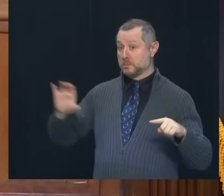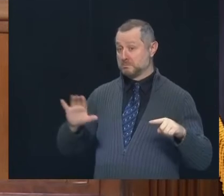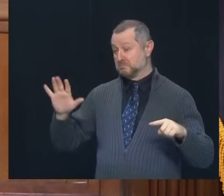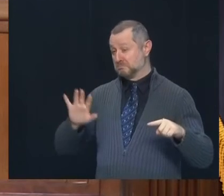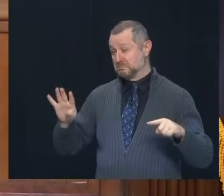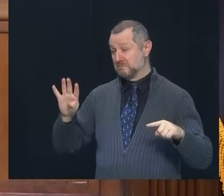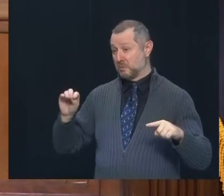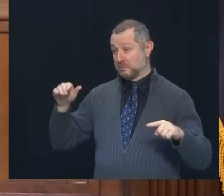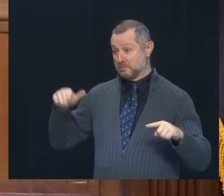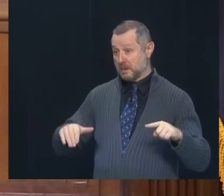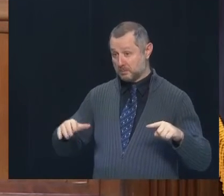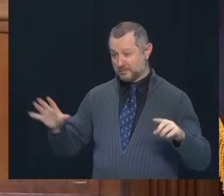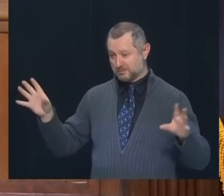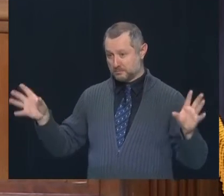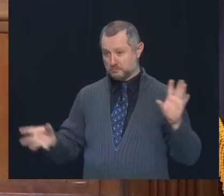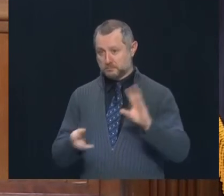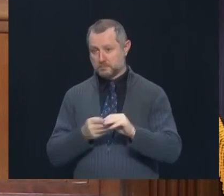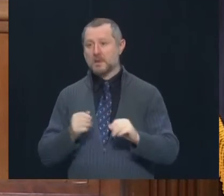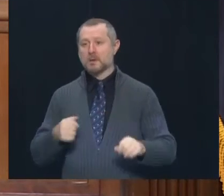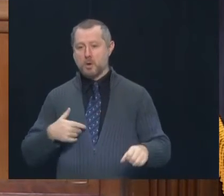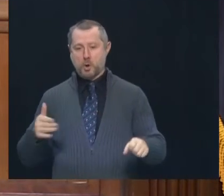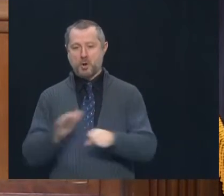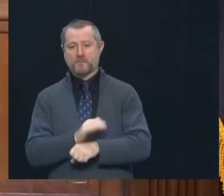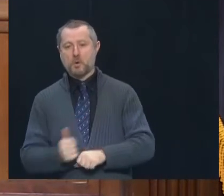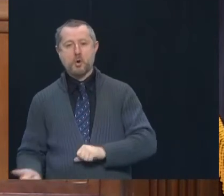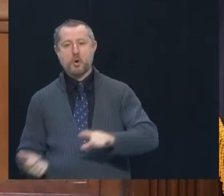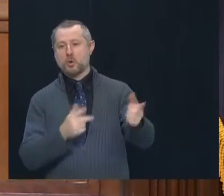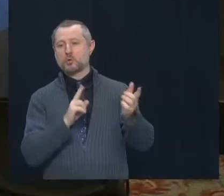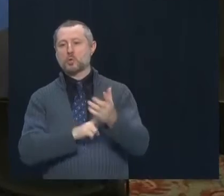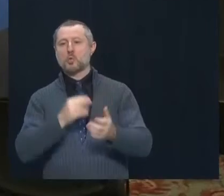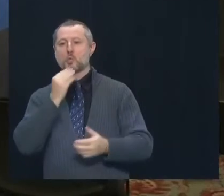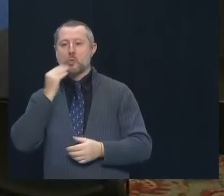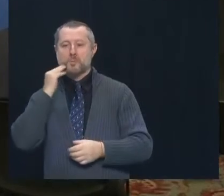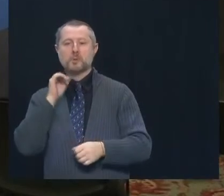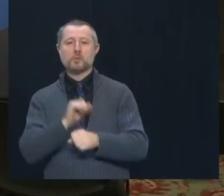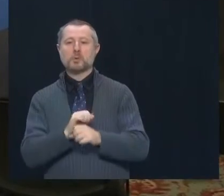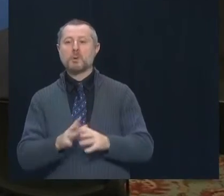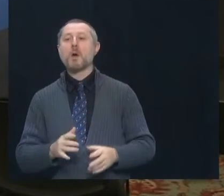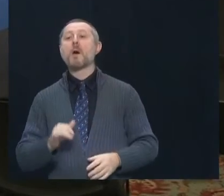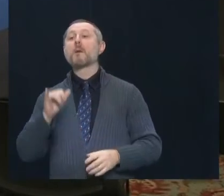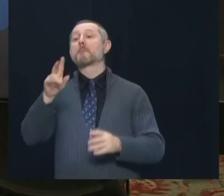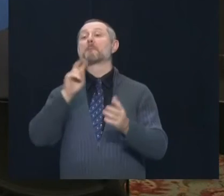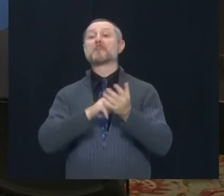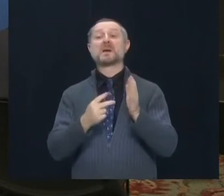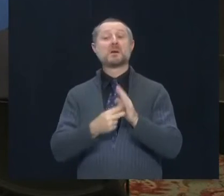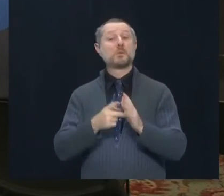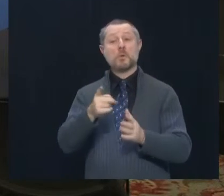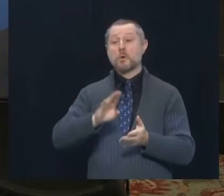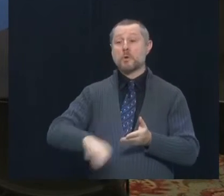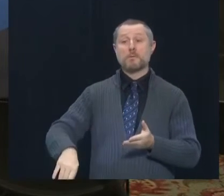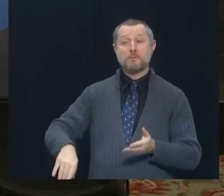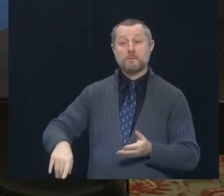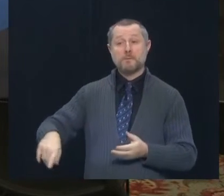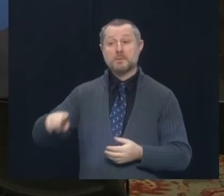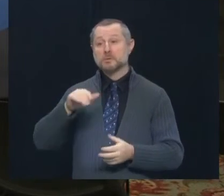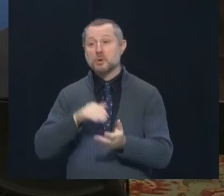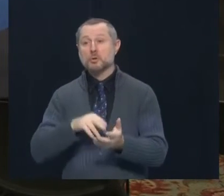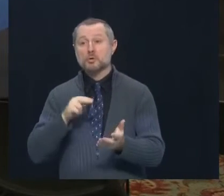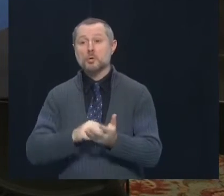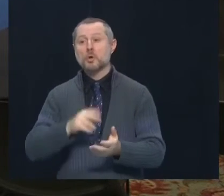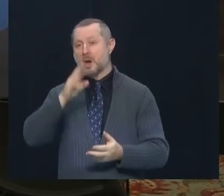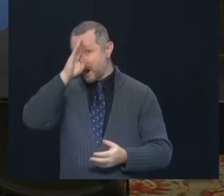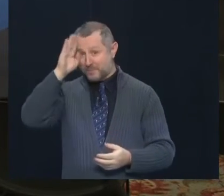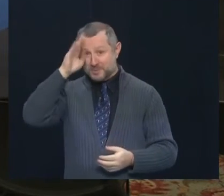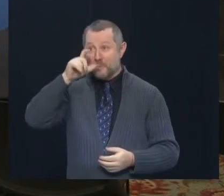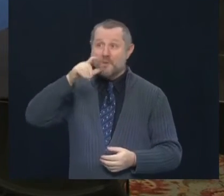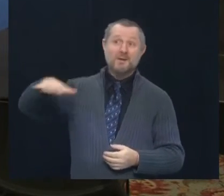and worker population. So is that only, so not hospital sorry? workers, not No. not healthcare workers? No, So you the don't- first